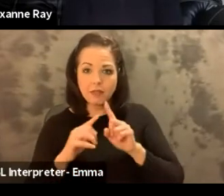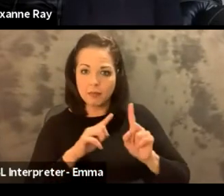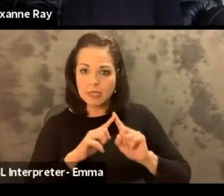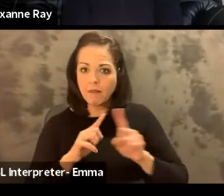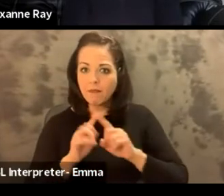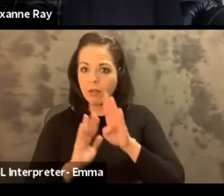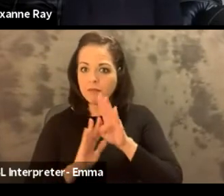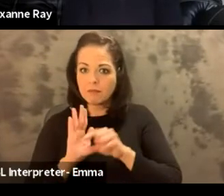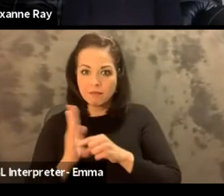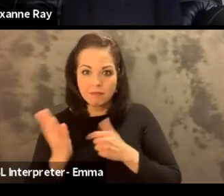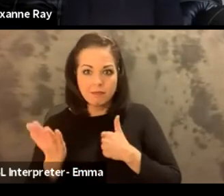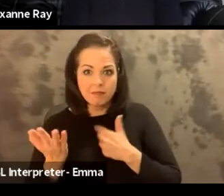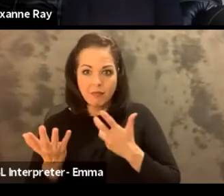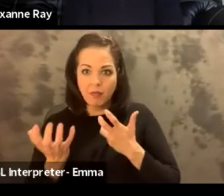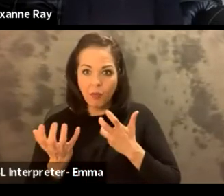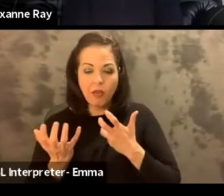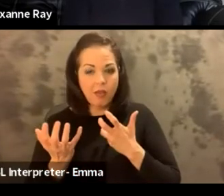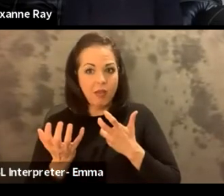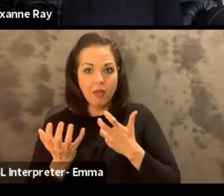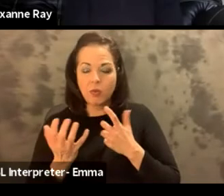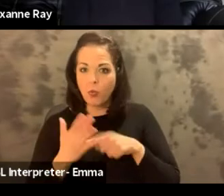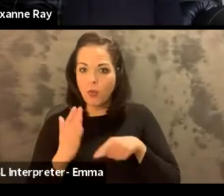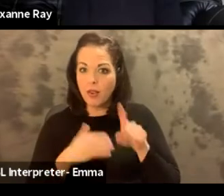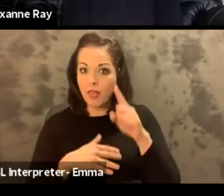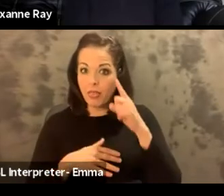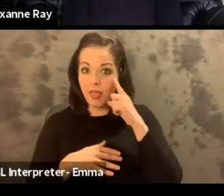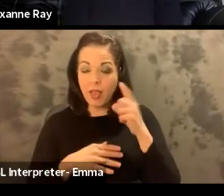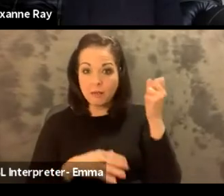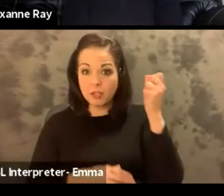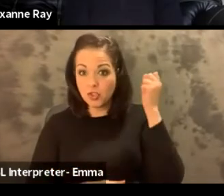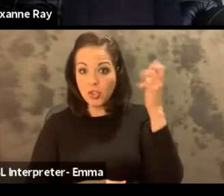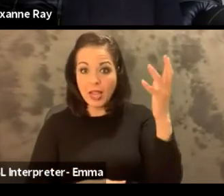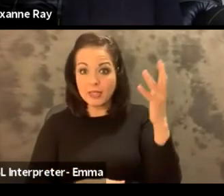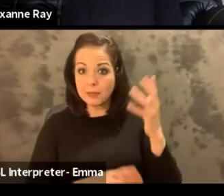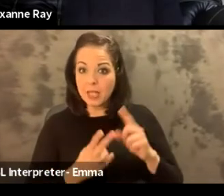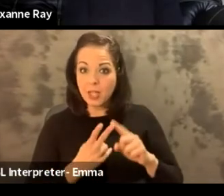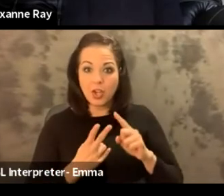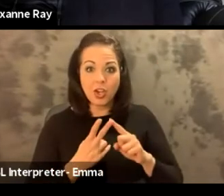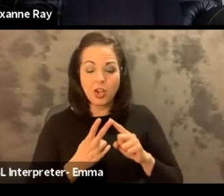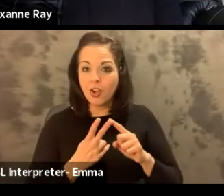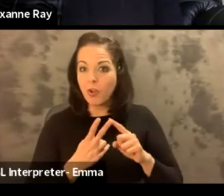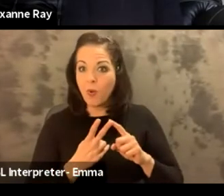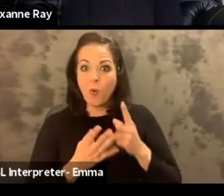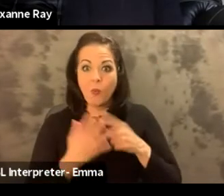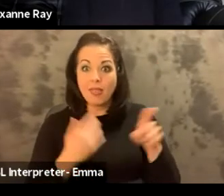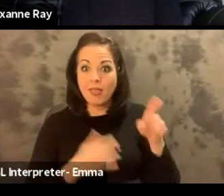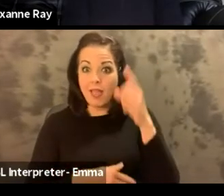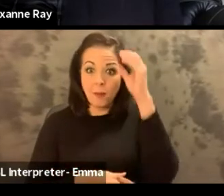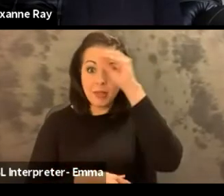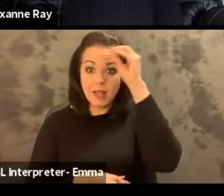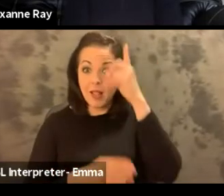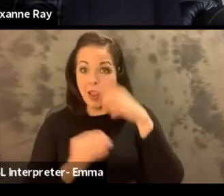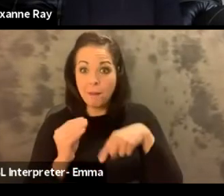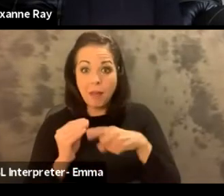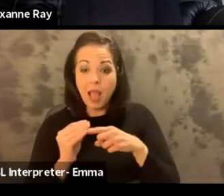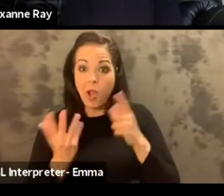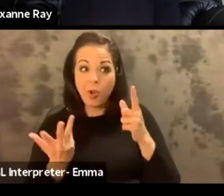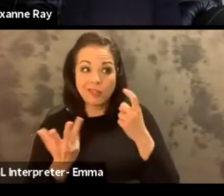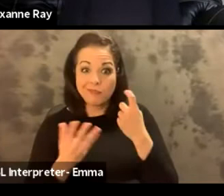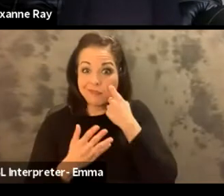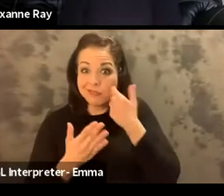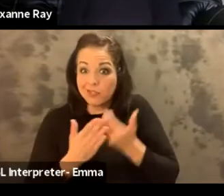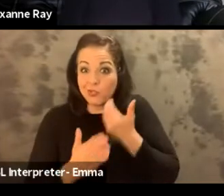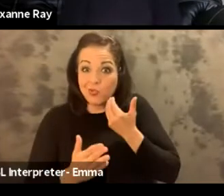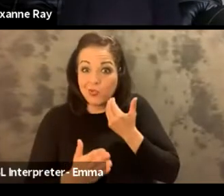different backgrounds what they think about Shakespeare, or what they think about you know, the latest play that